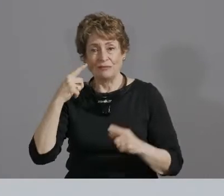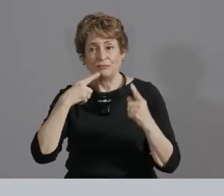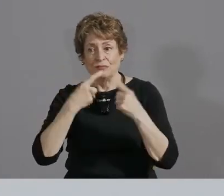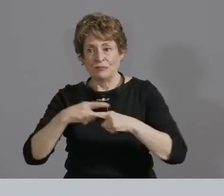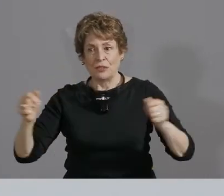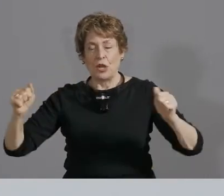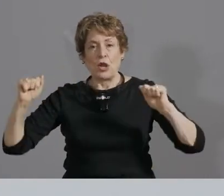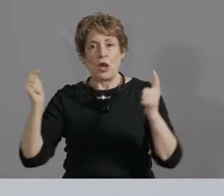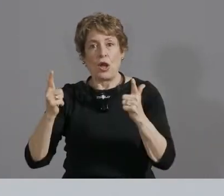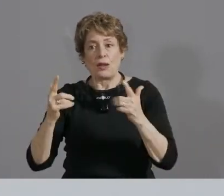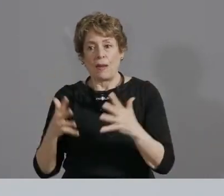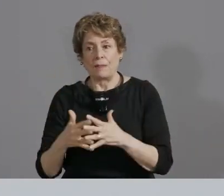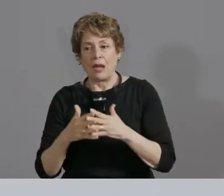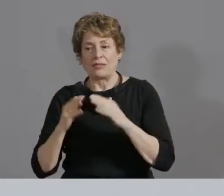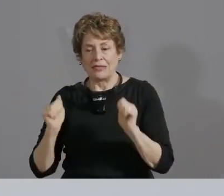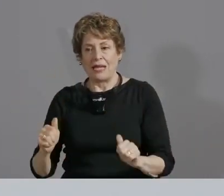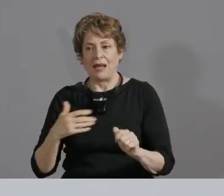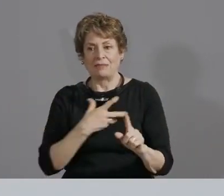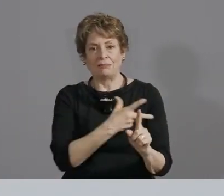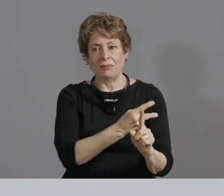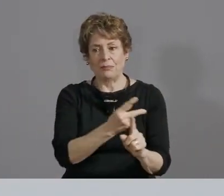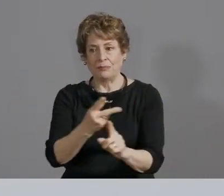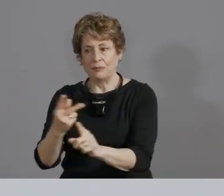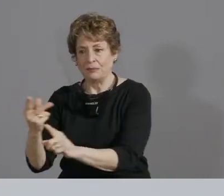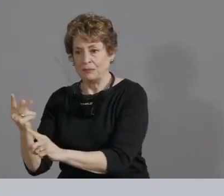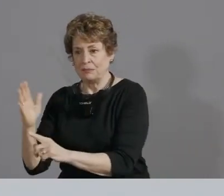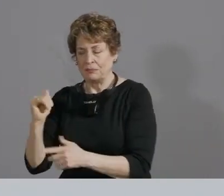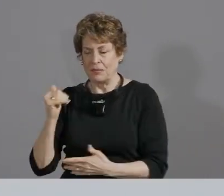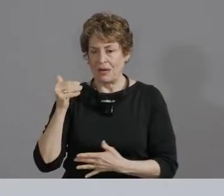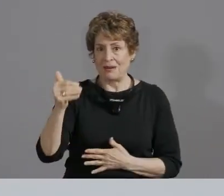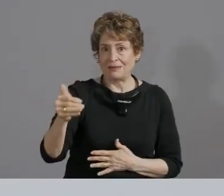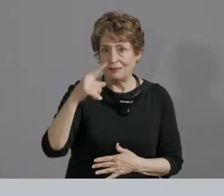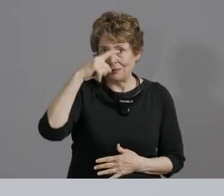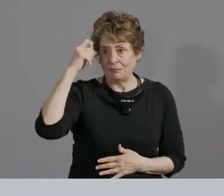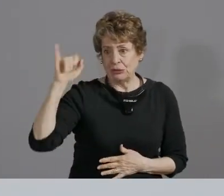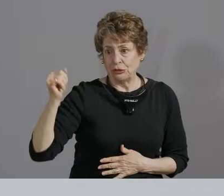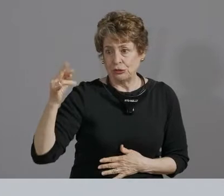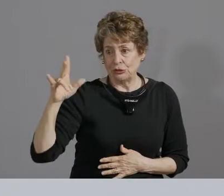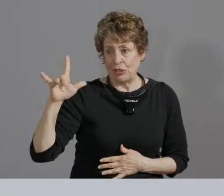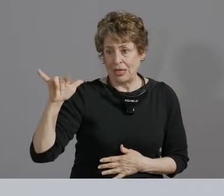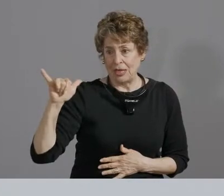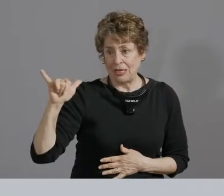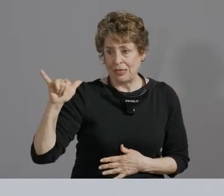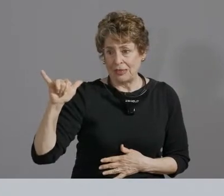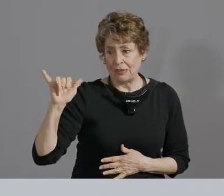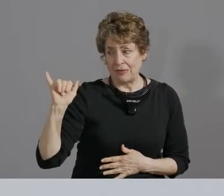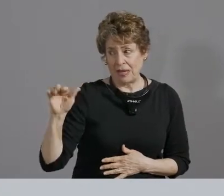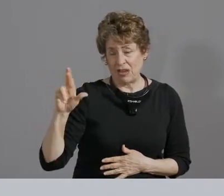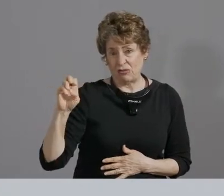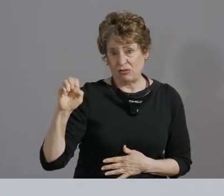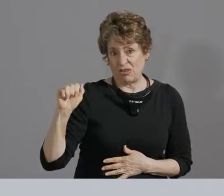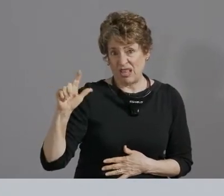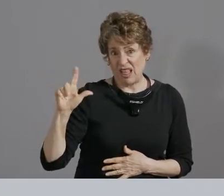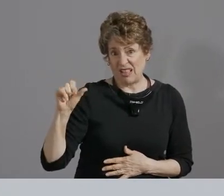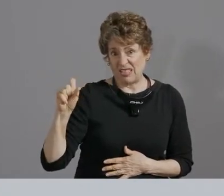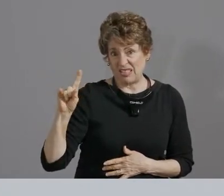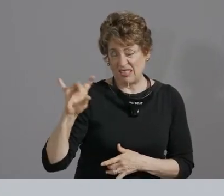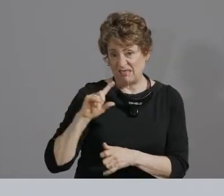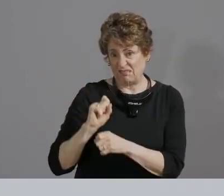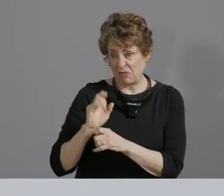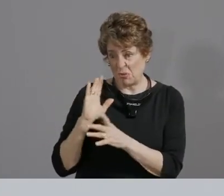vaccinated by July. Is that actually realistic? And if so, how many doses would we need here in the state to make that